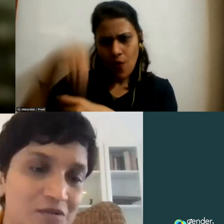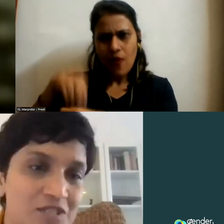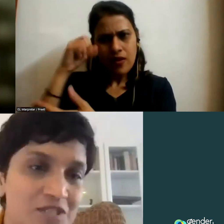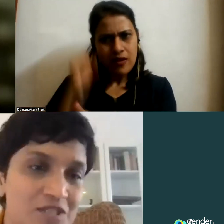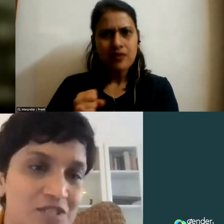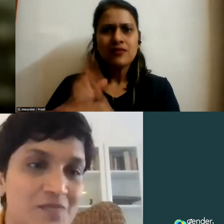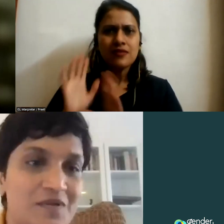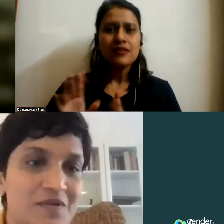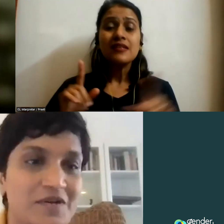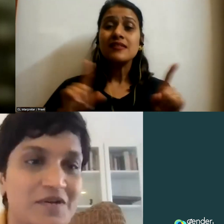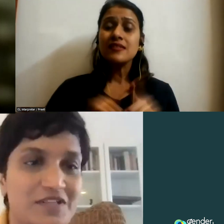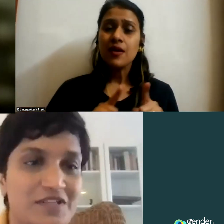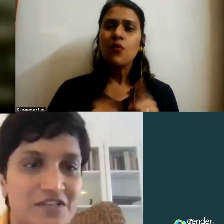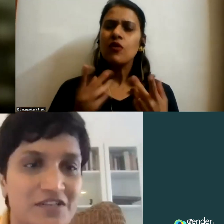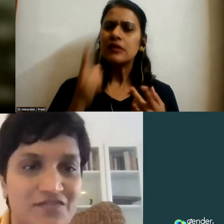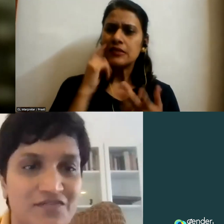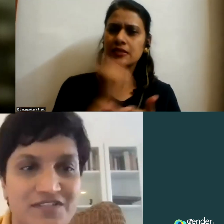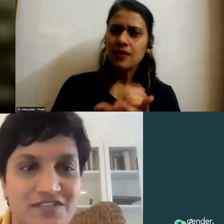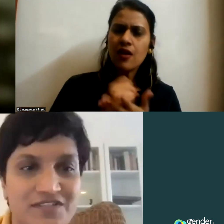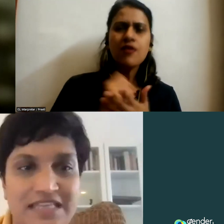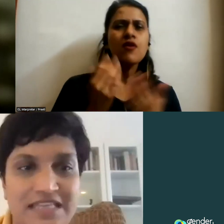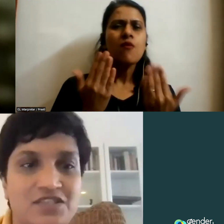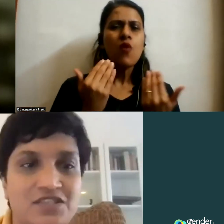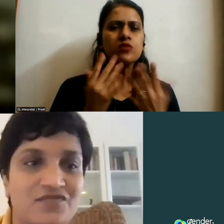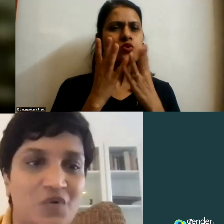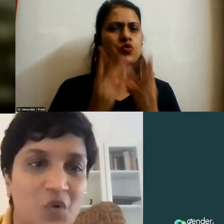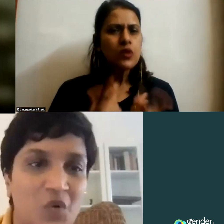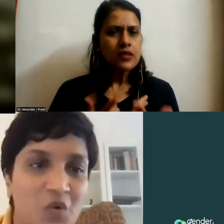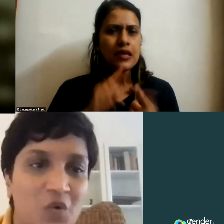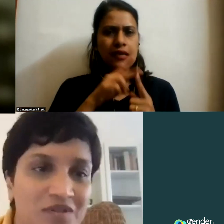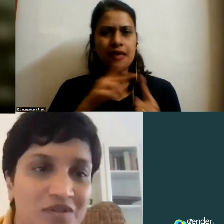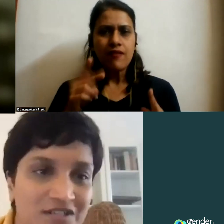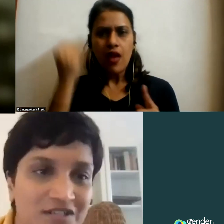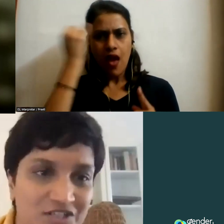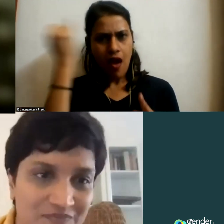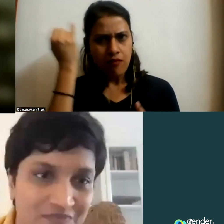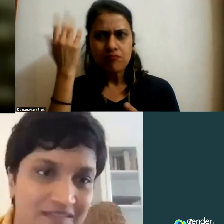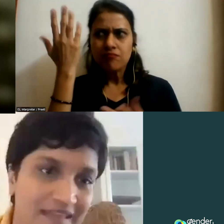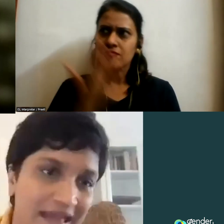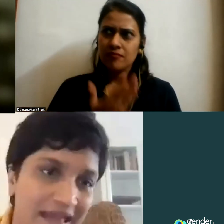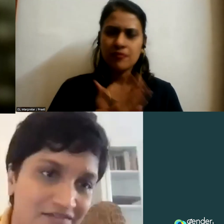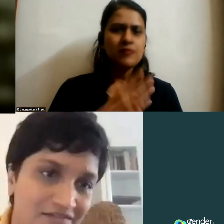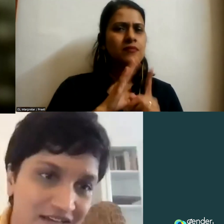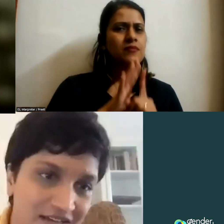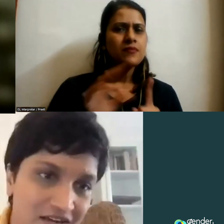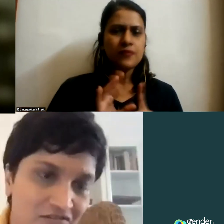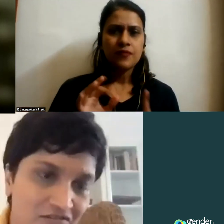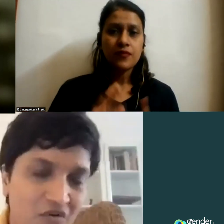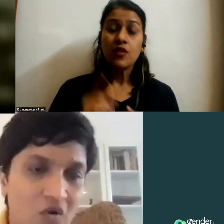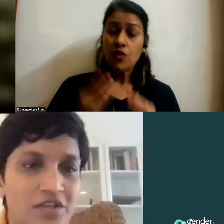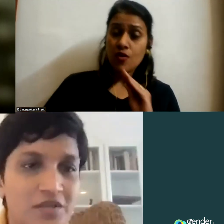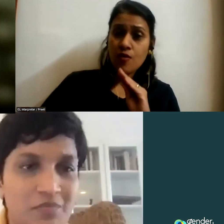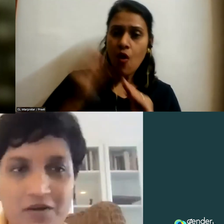for the possible solutions that come up and for the ideas that they want to pursue. But it's also a more